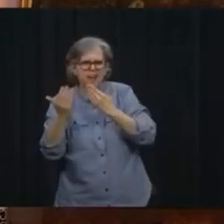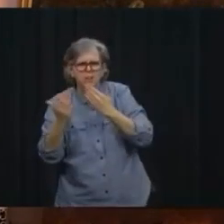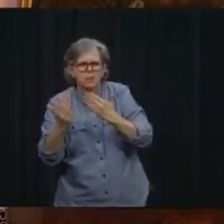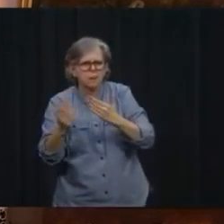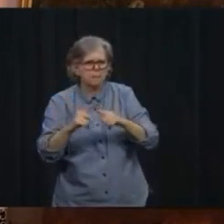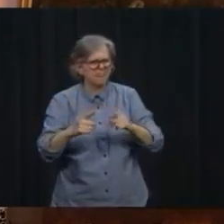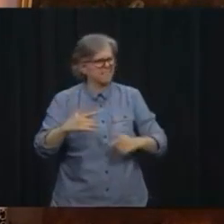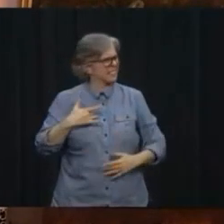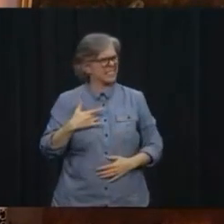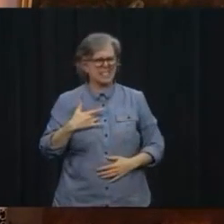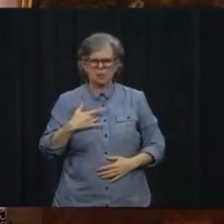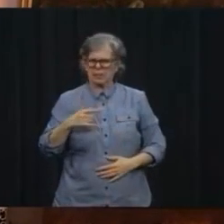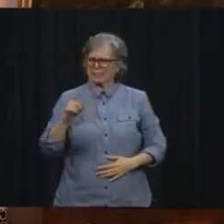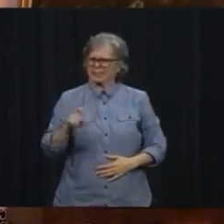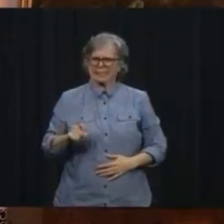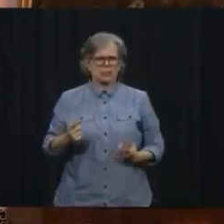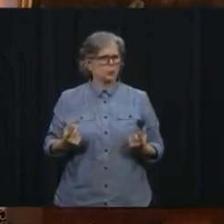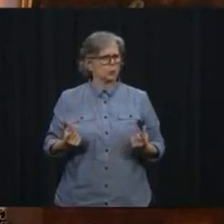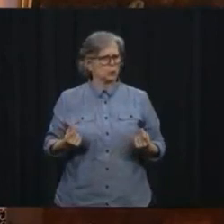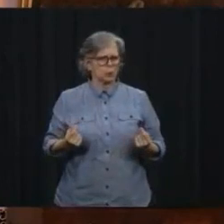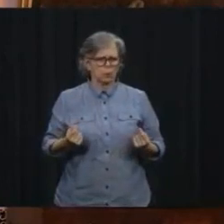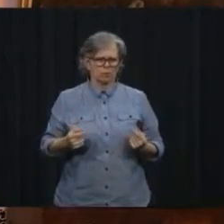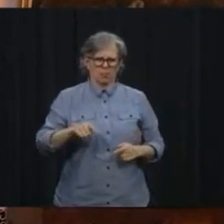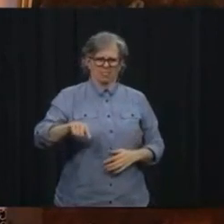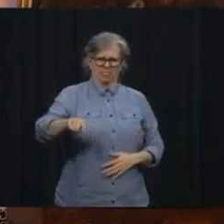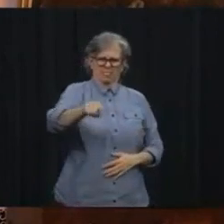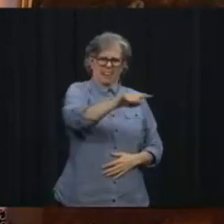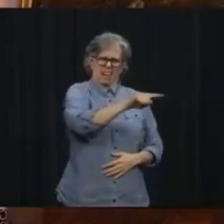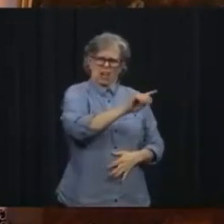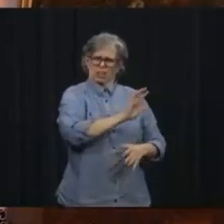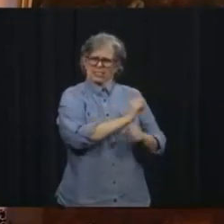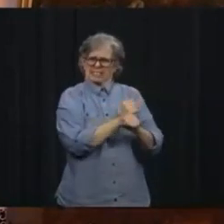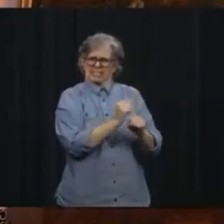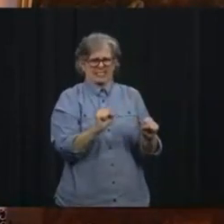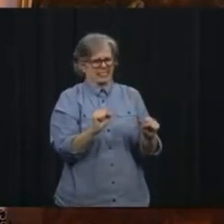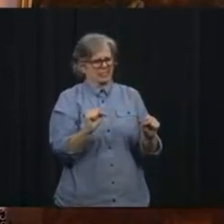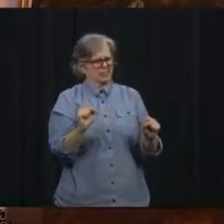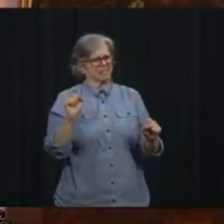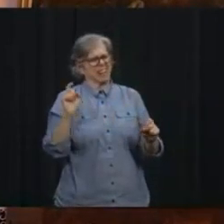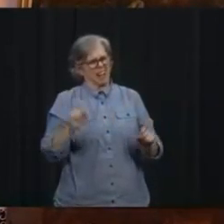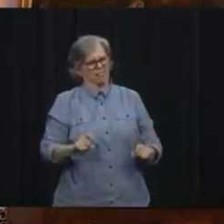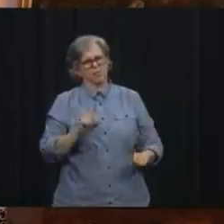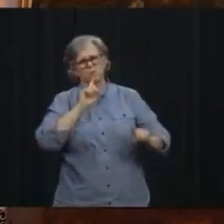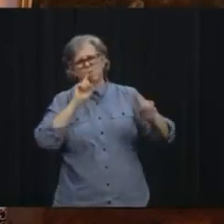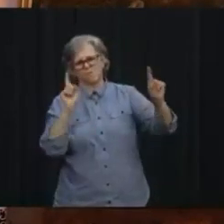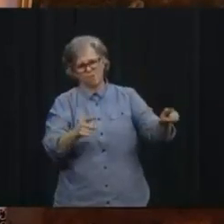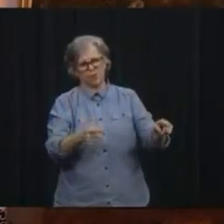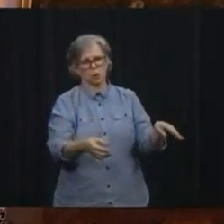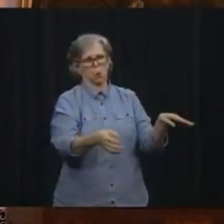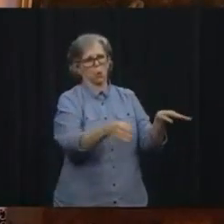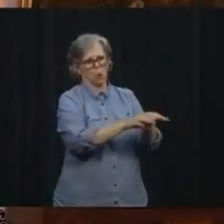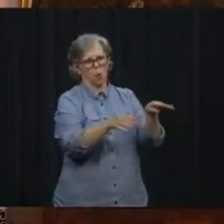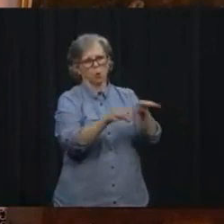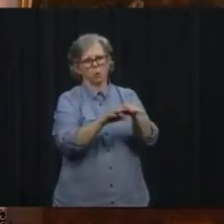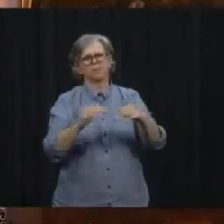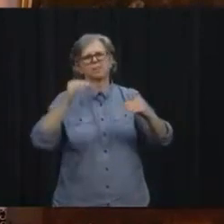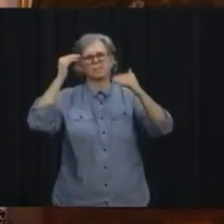developmental disabilities in adult day services who are aging and who have health conditions that make them particularly at